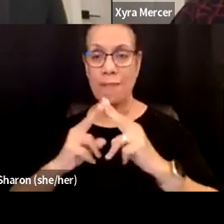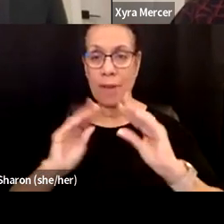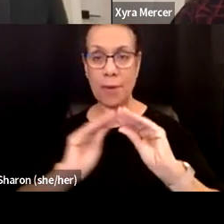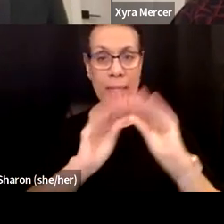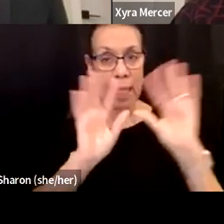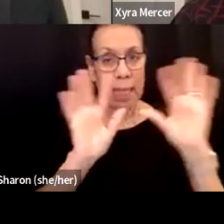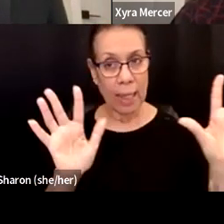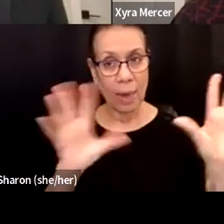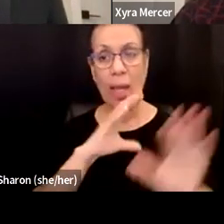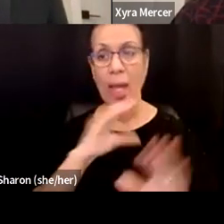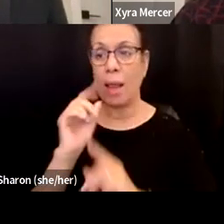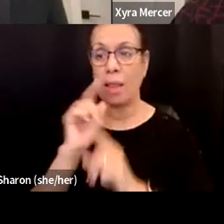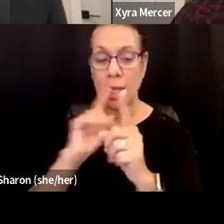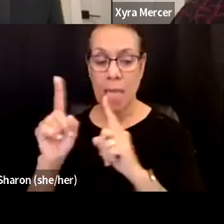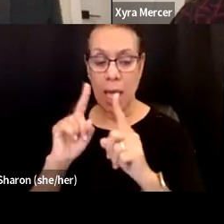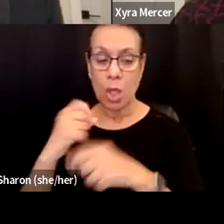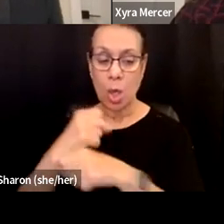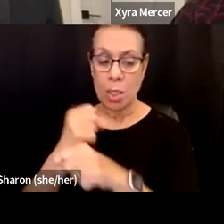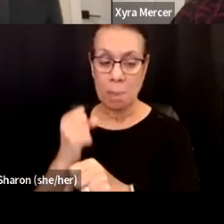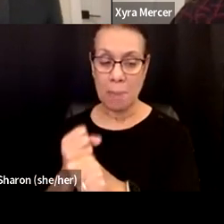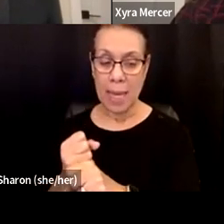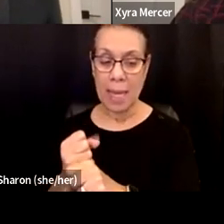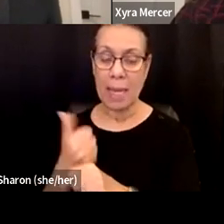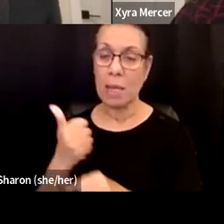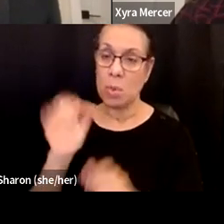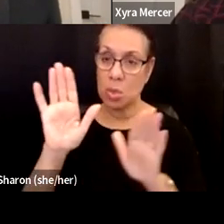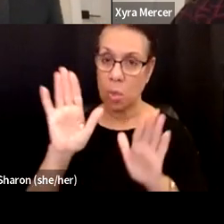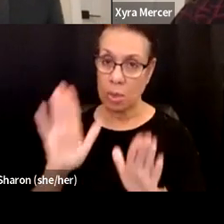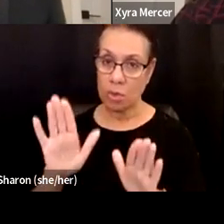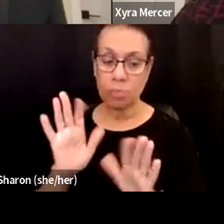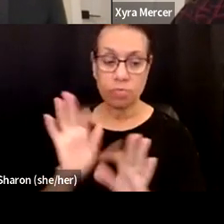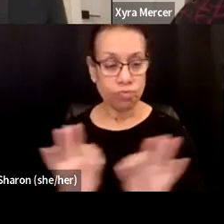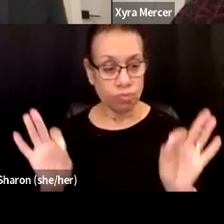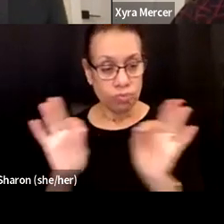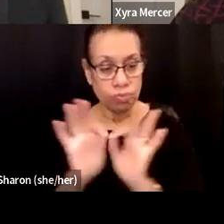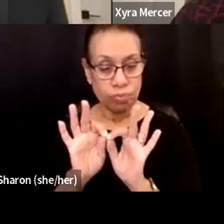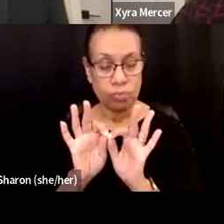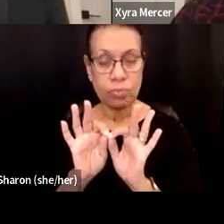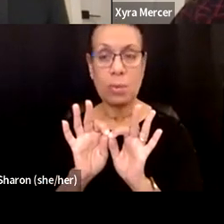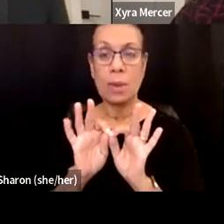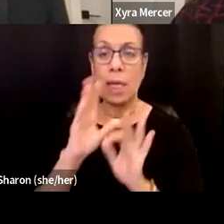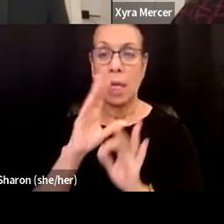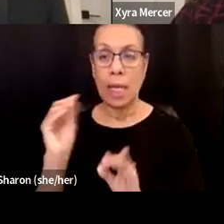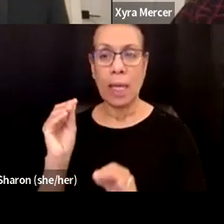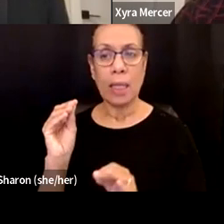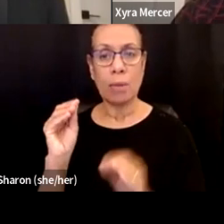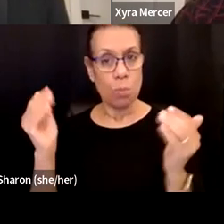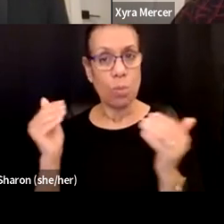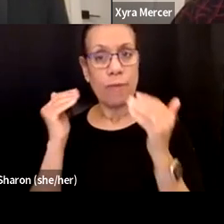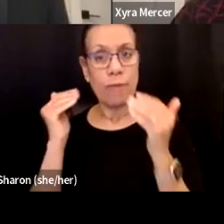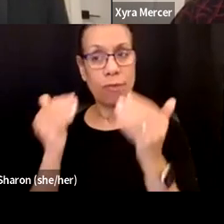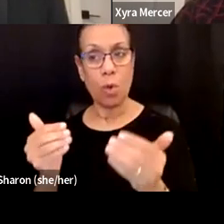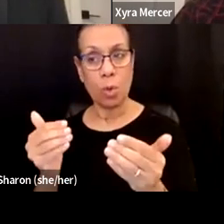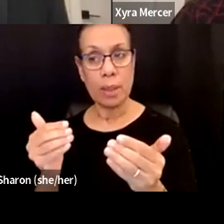of course the dialogue that it created was one that i believe was constructive um and uh certainly moving forward